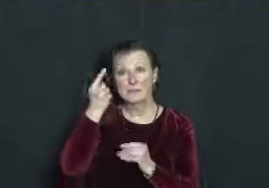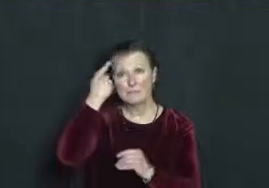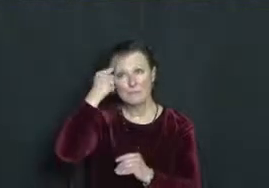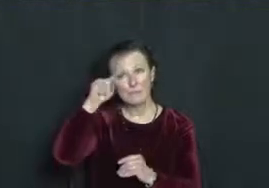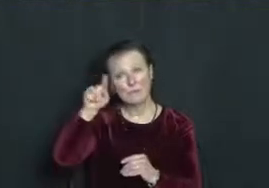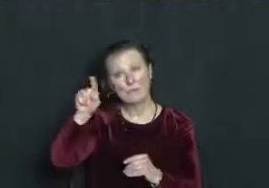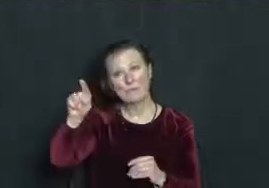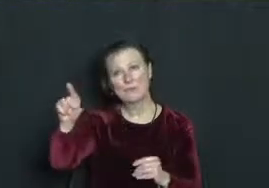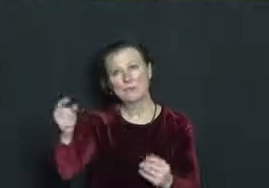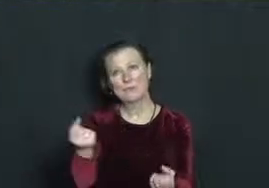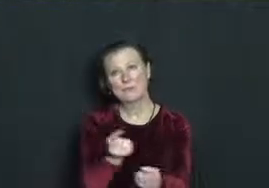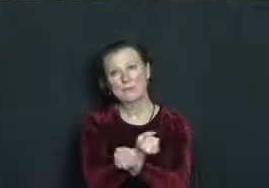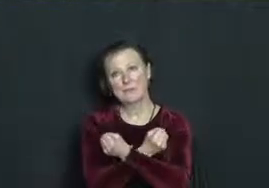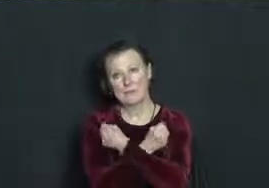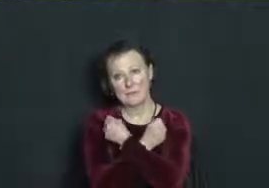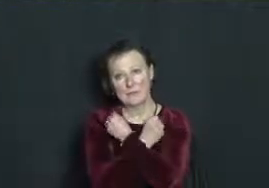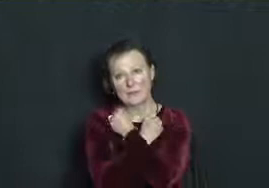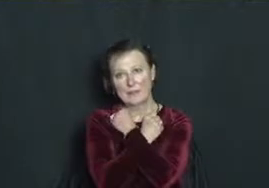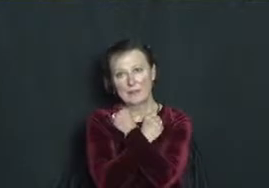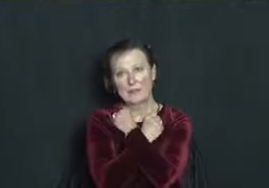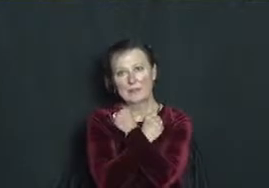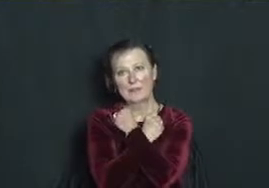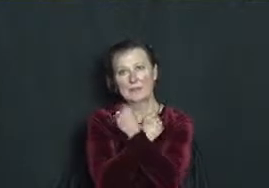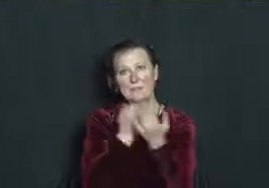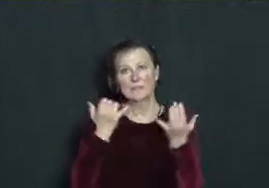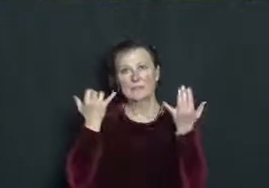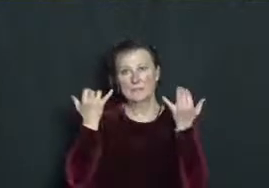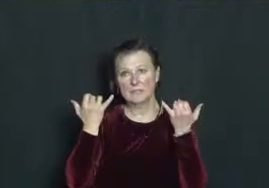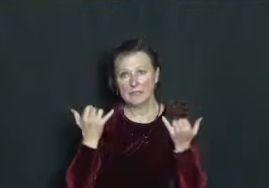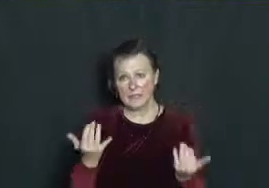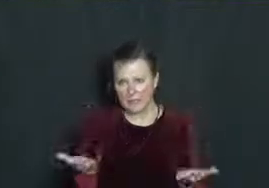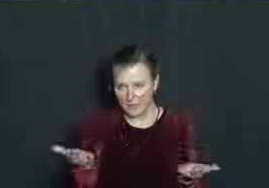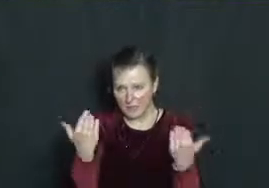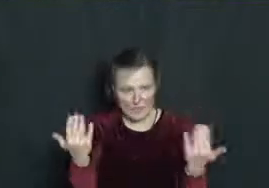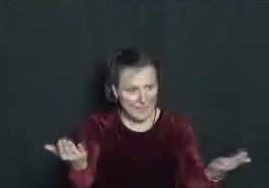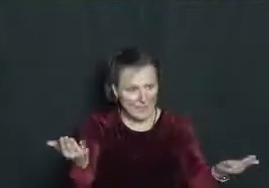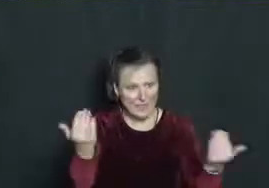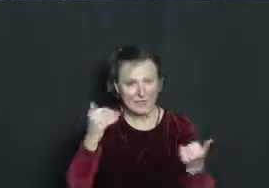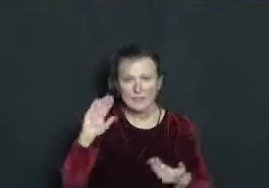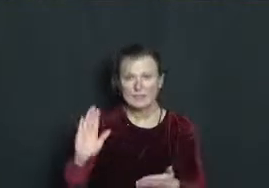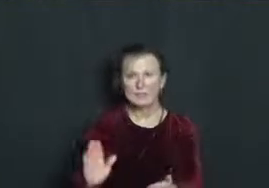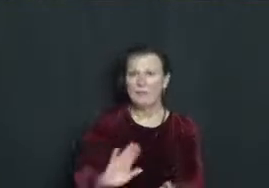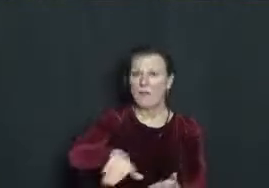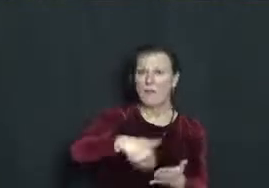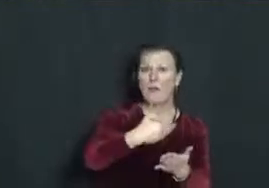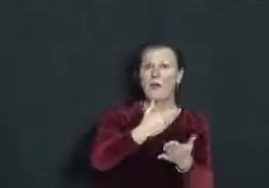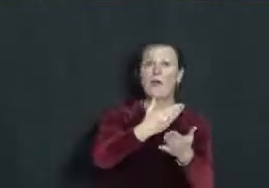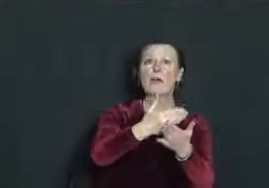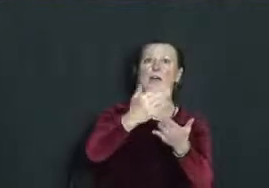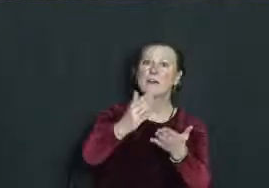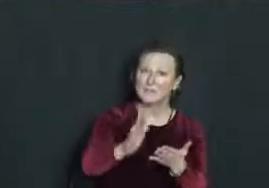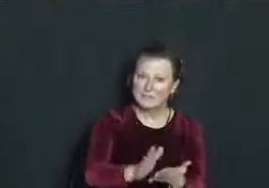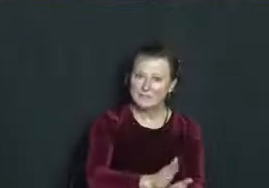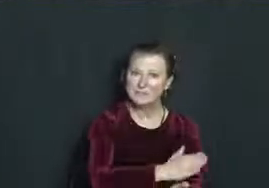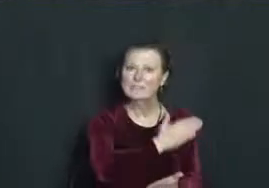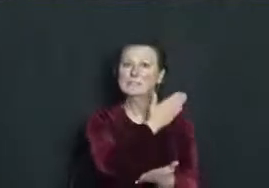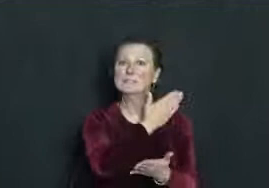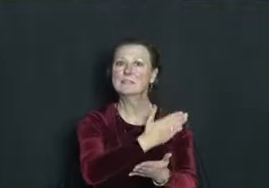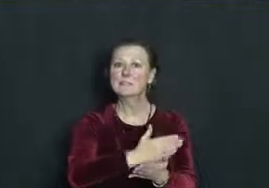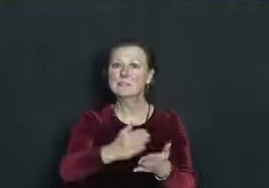time for love. Now let us